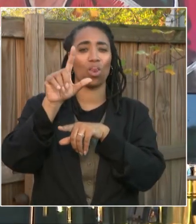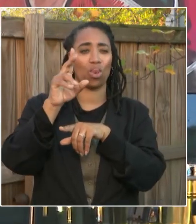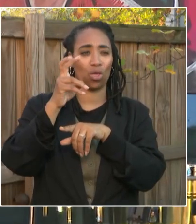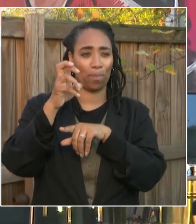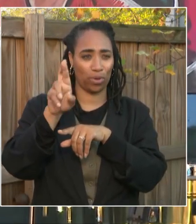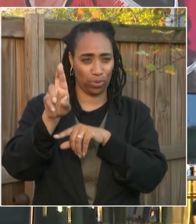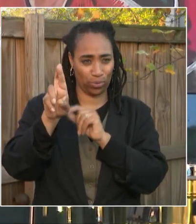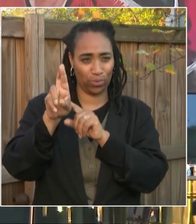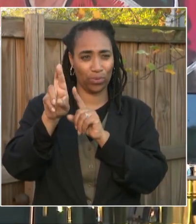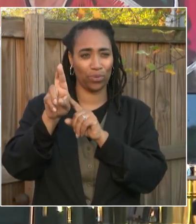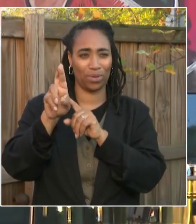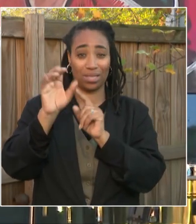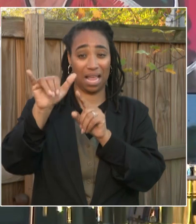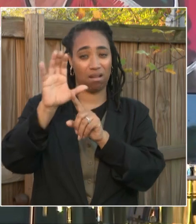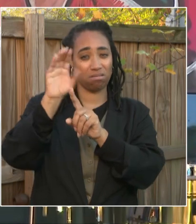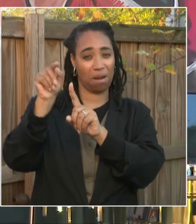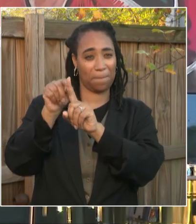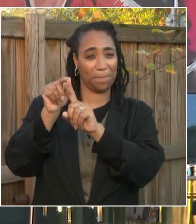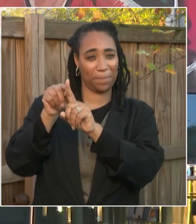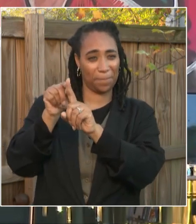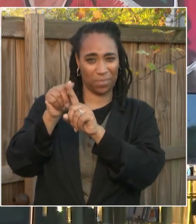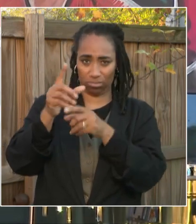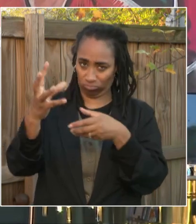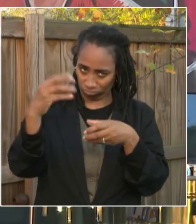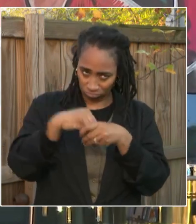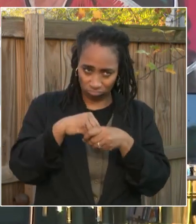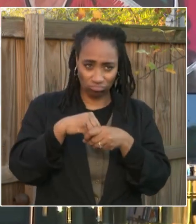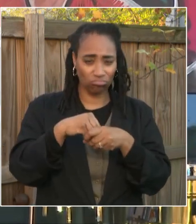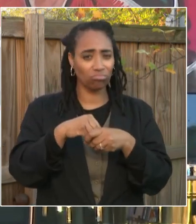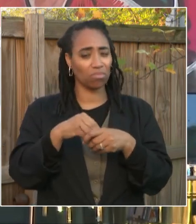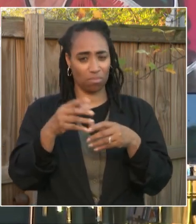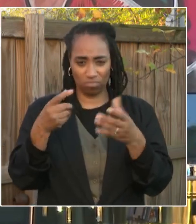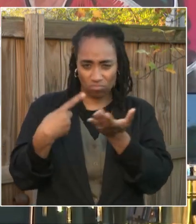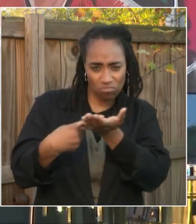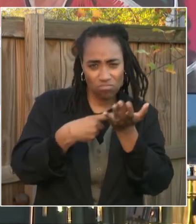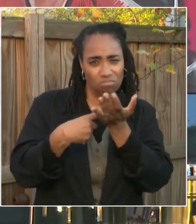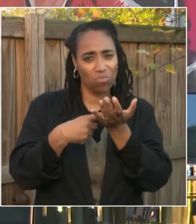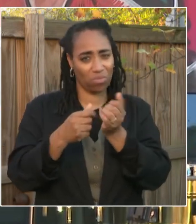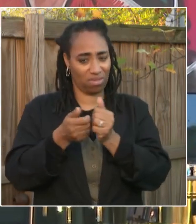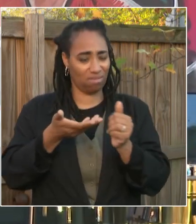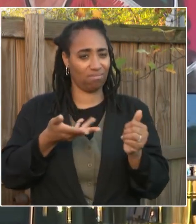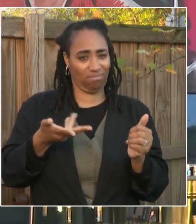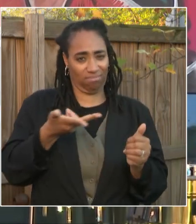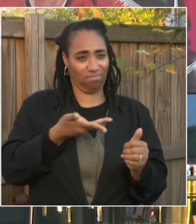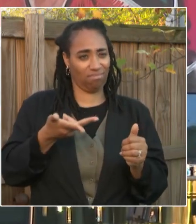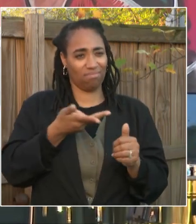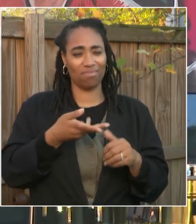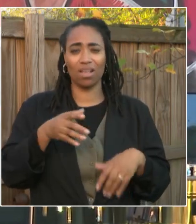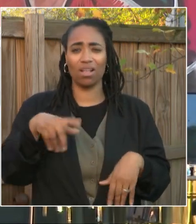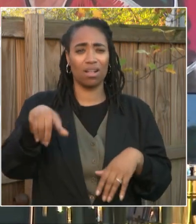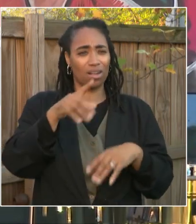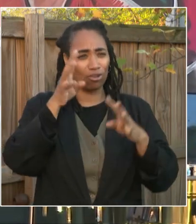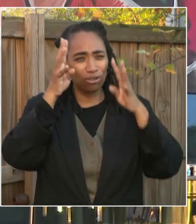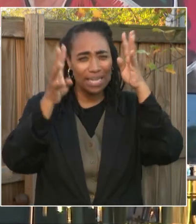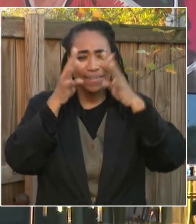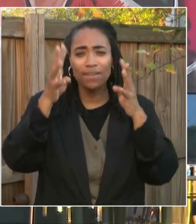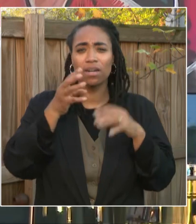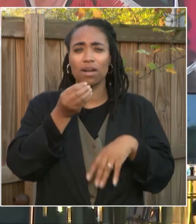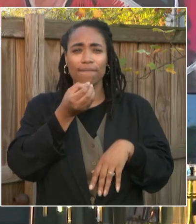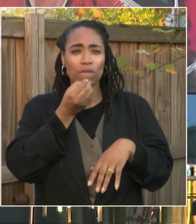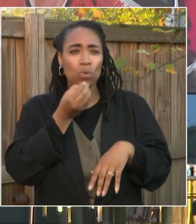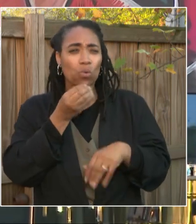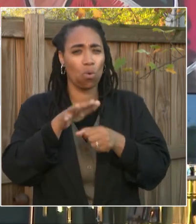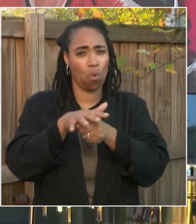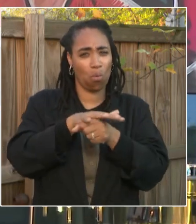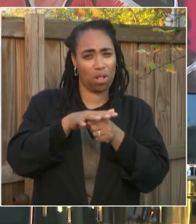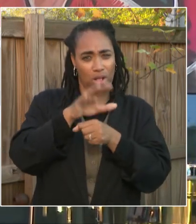interactive exhibits, all right? Creative Junk Food, which is a local company, is also